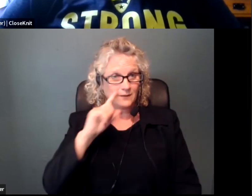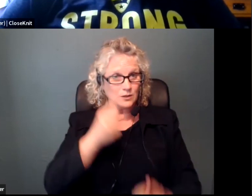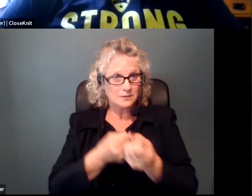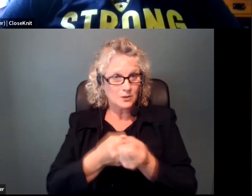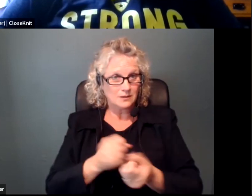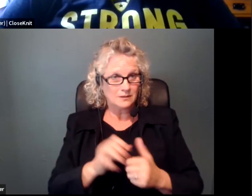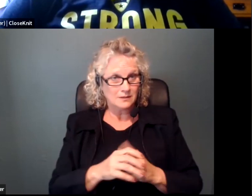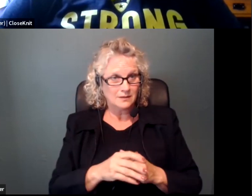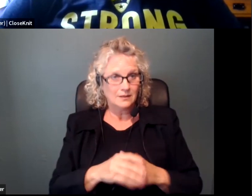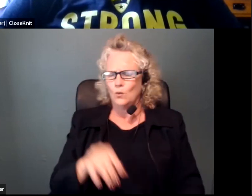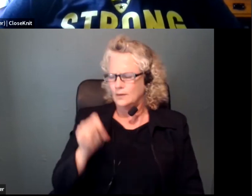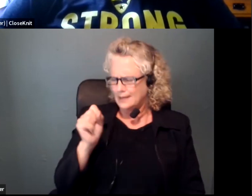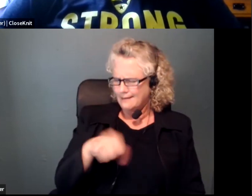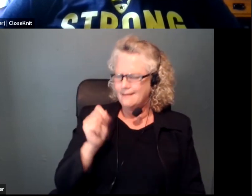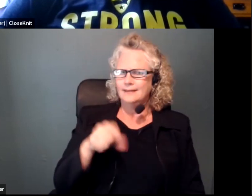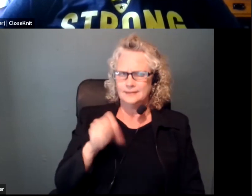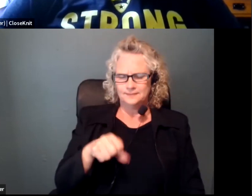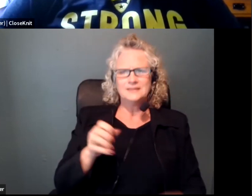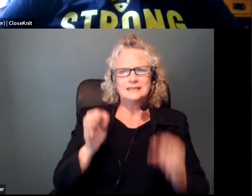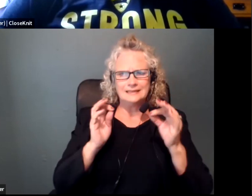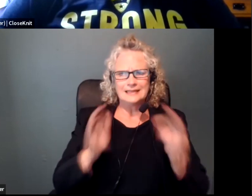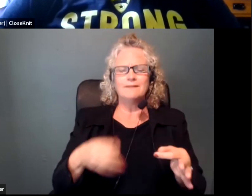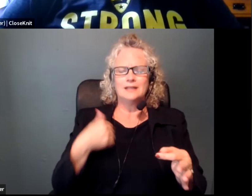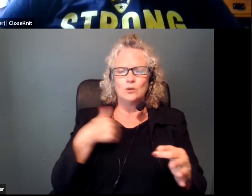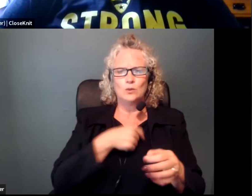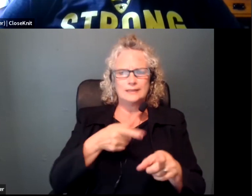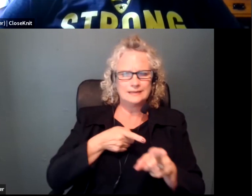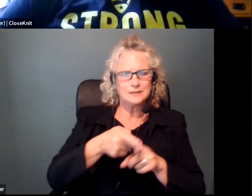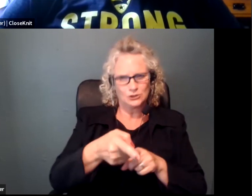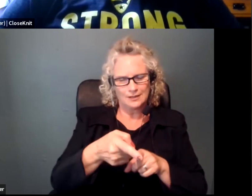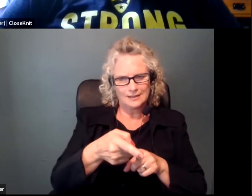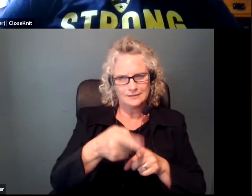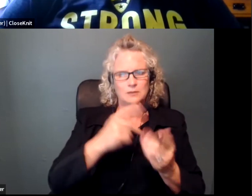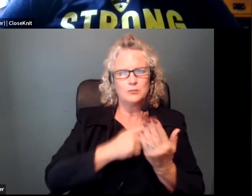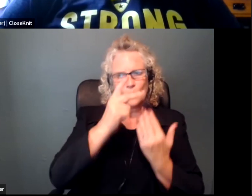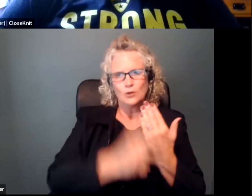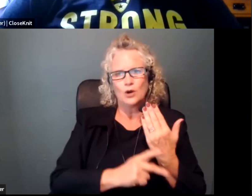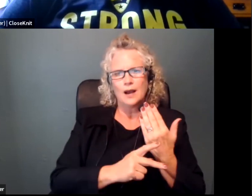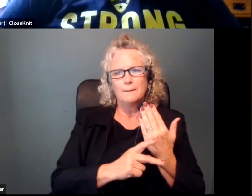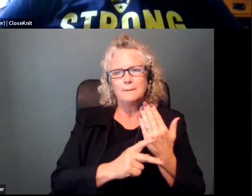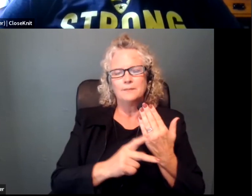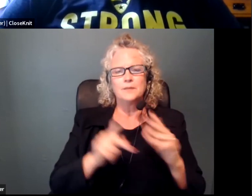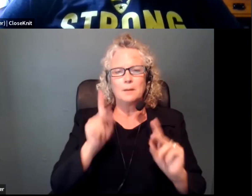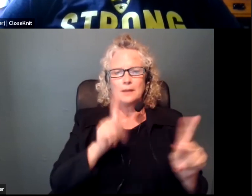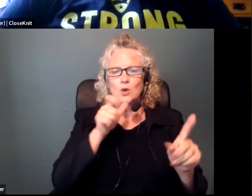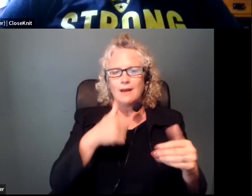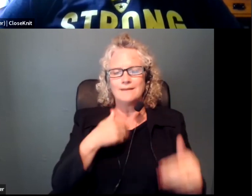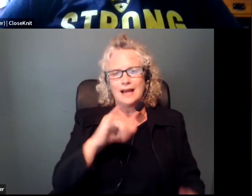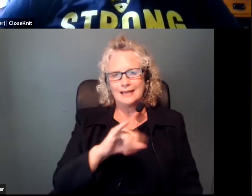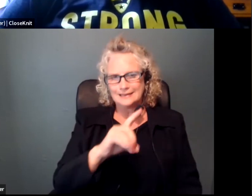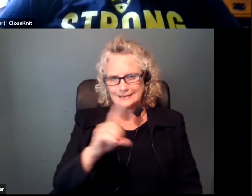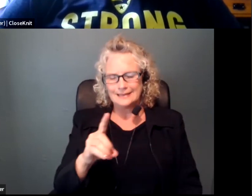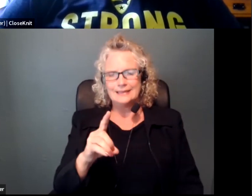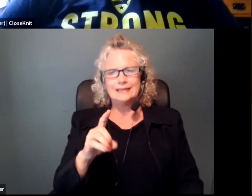Yeah, you can still reach out. We are definitely specialized in programs more specific to folks who have IDD. So like we know a lot